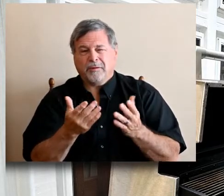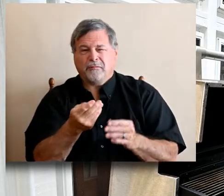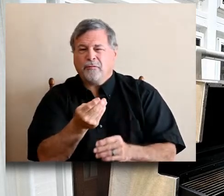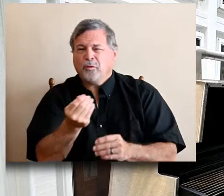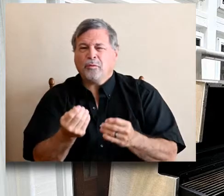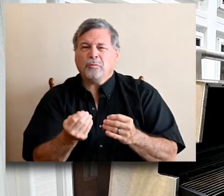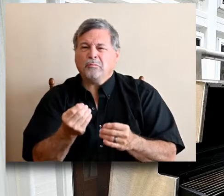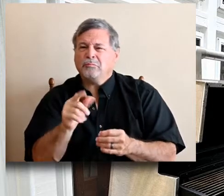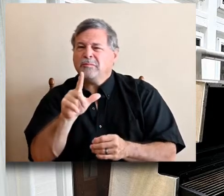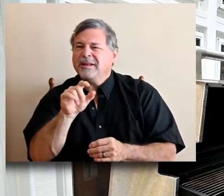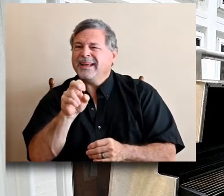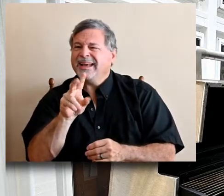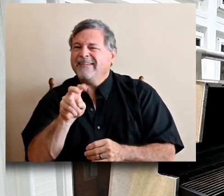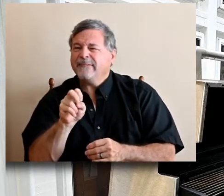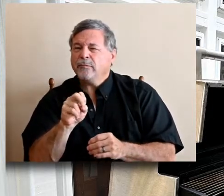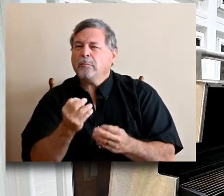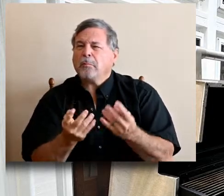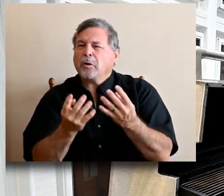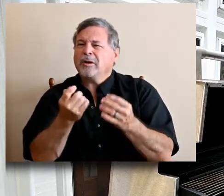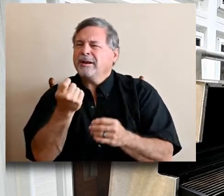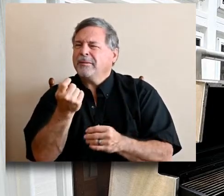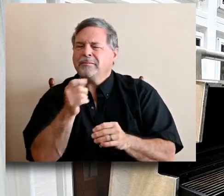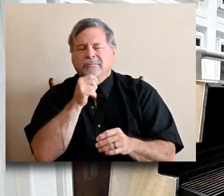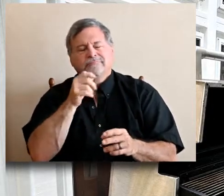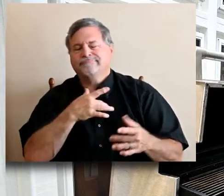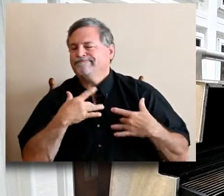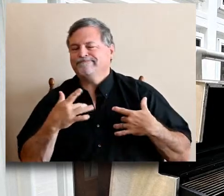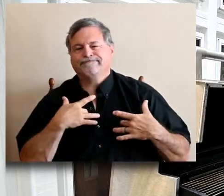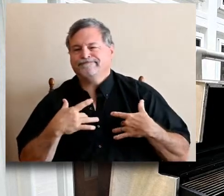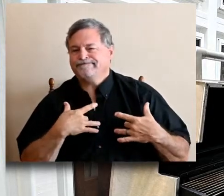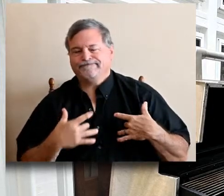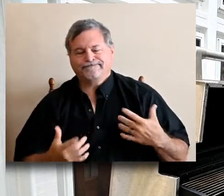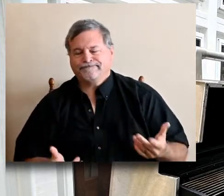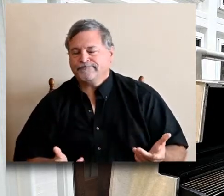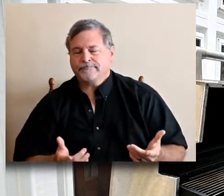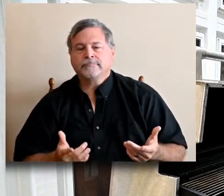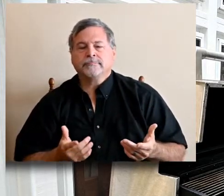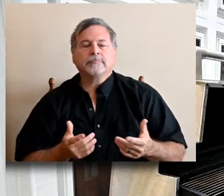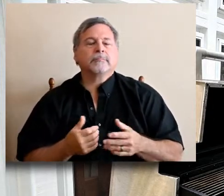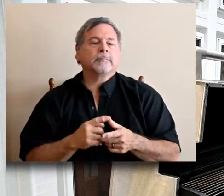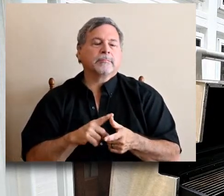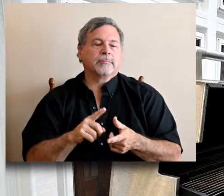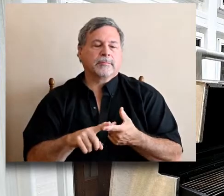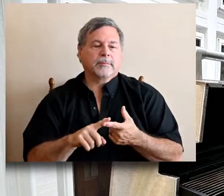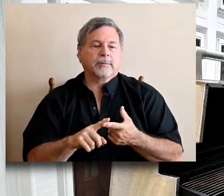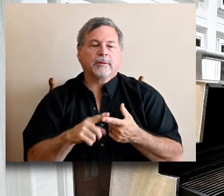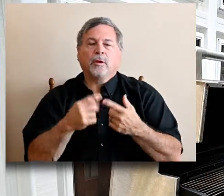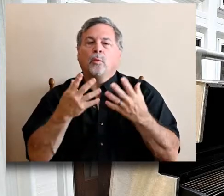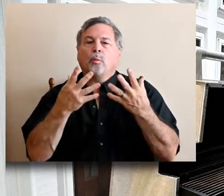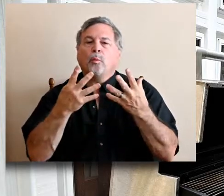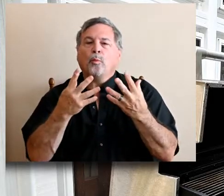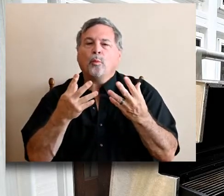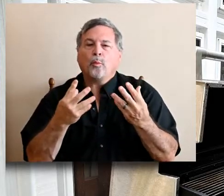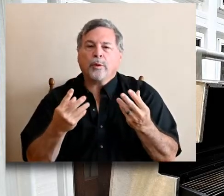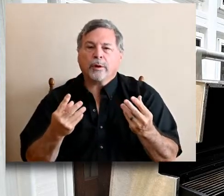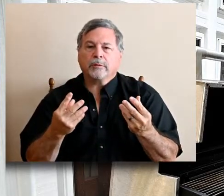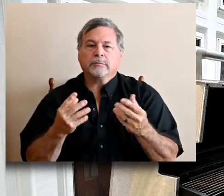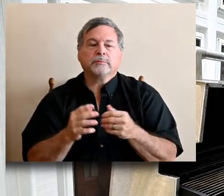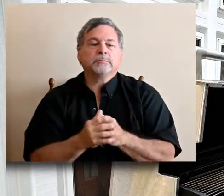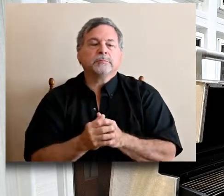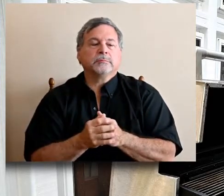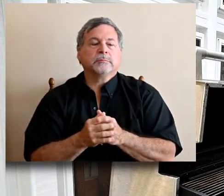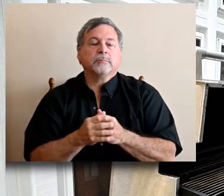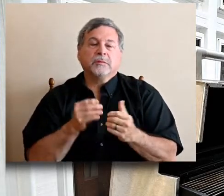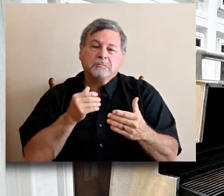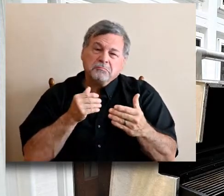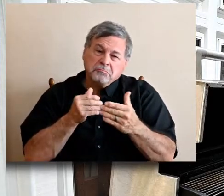get a few leaves to burn, but don't worry about that. And what we're trying to do is get a little bit of char on this, just to wilt it.